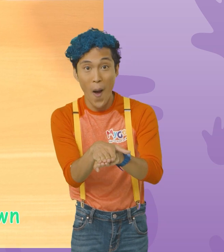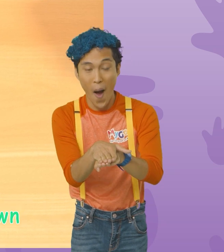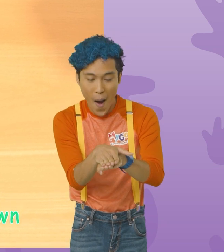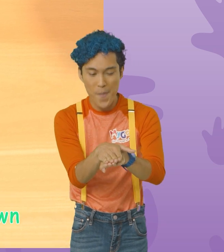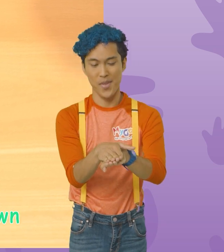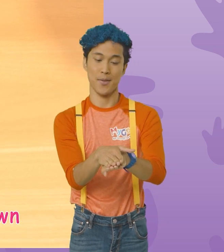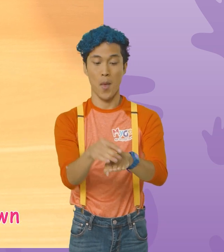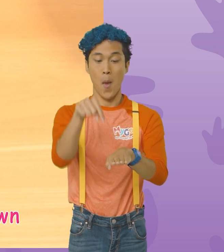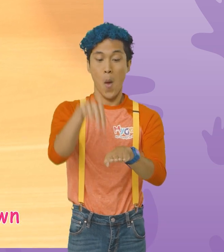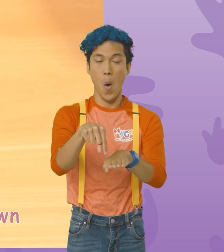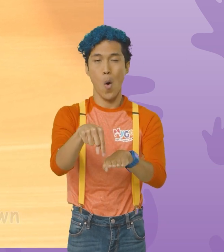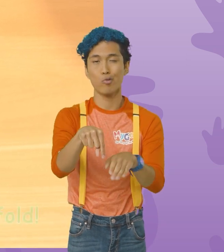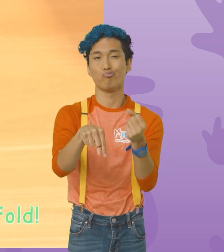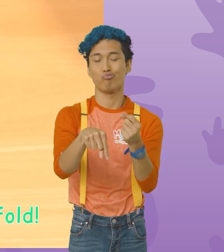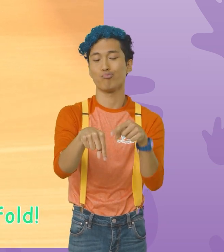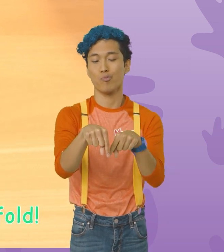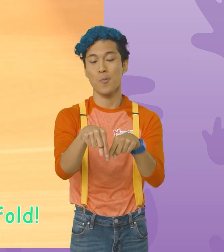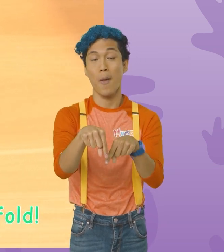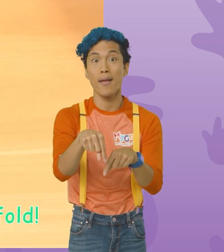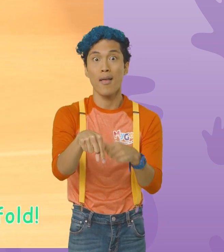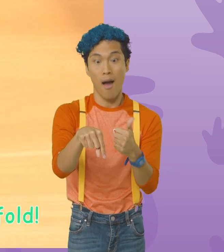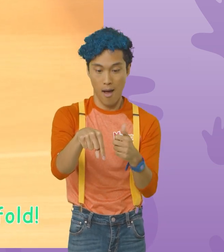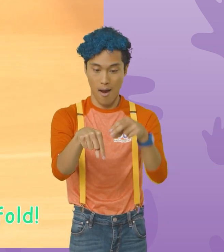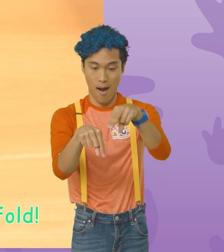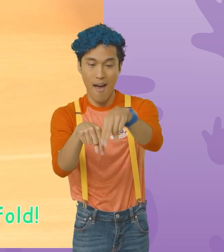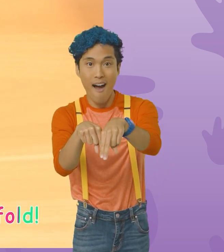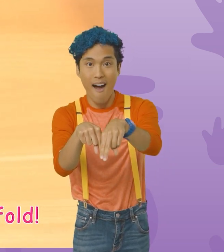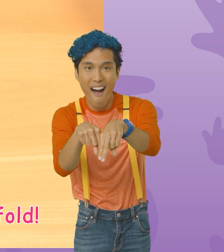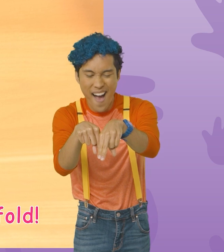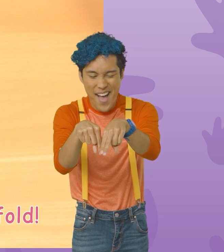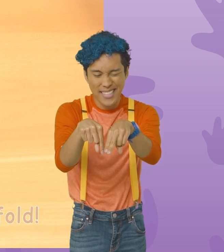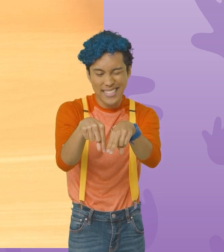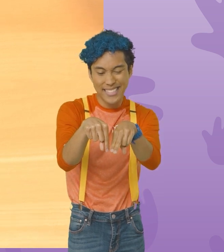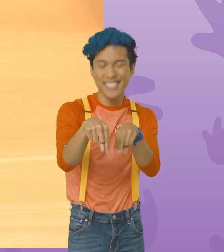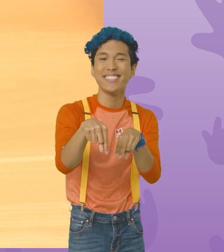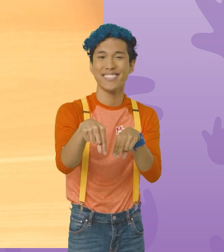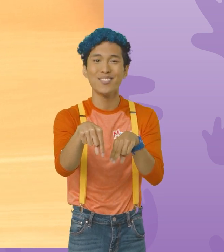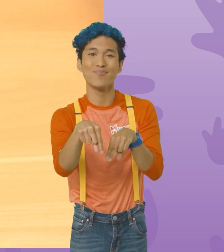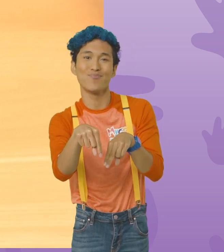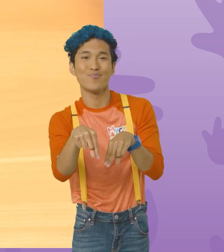Use one hand to hold the point down, and with the other hand, make the fold.